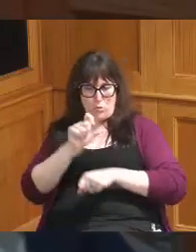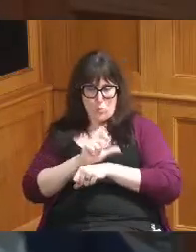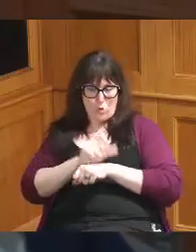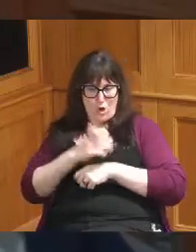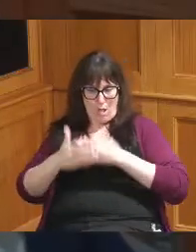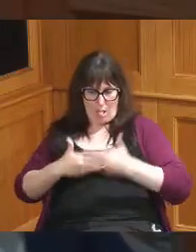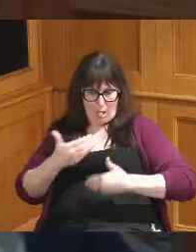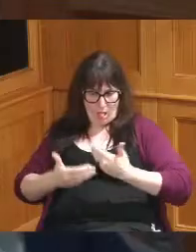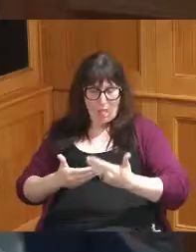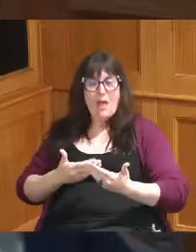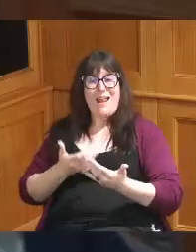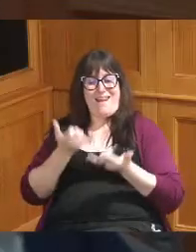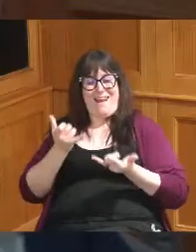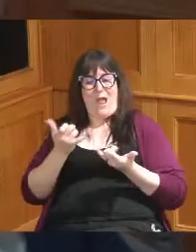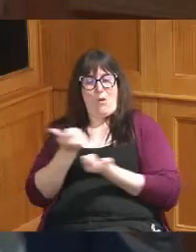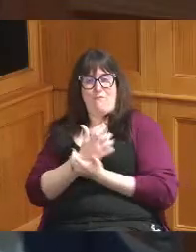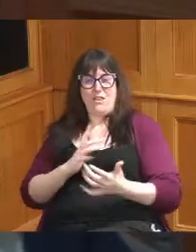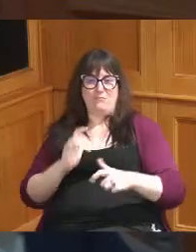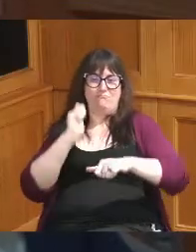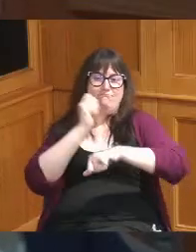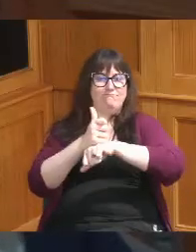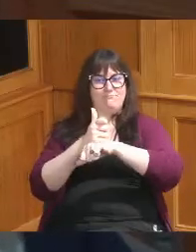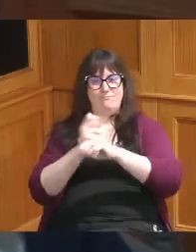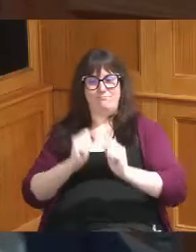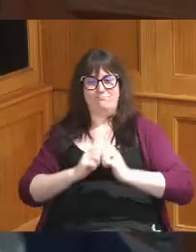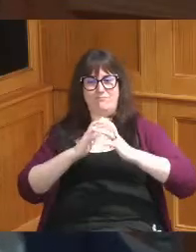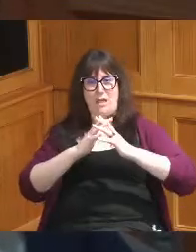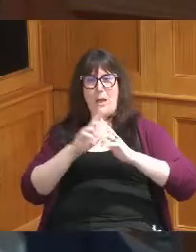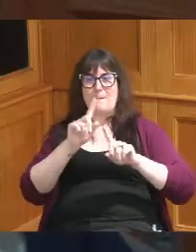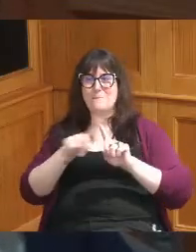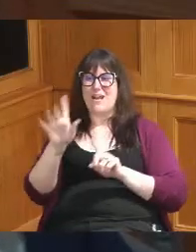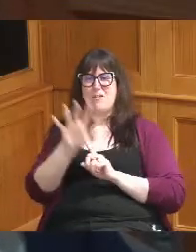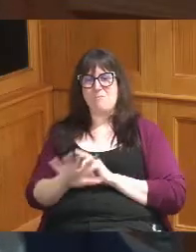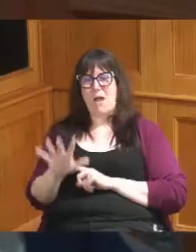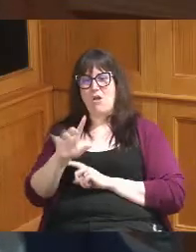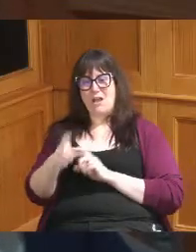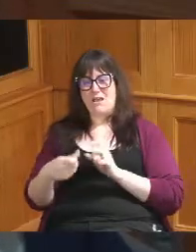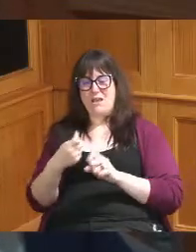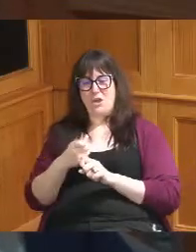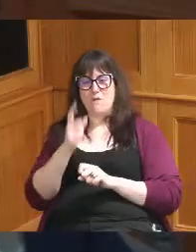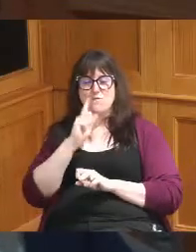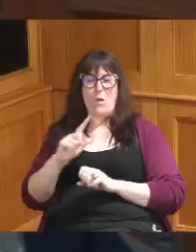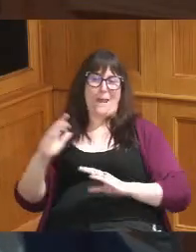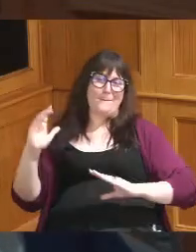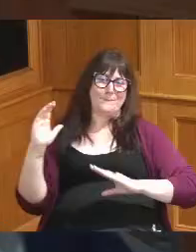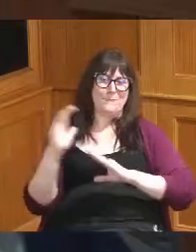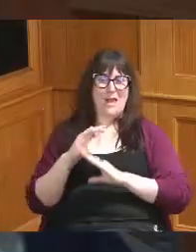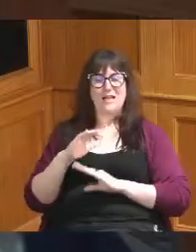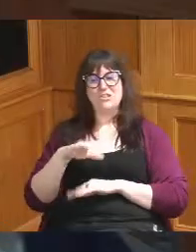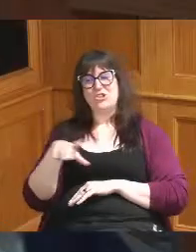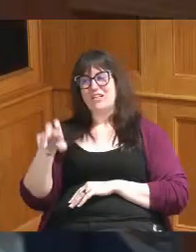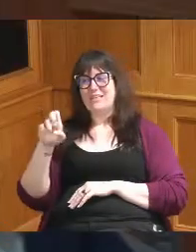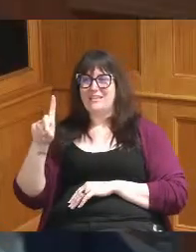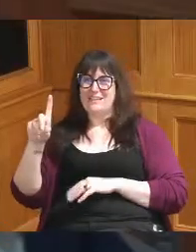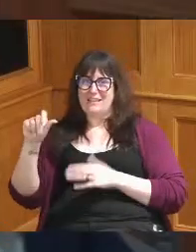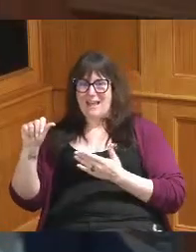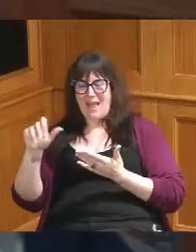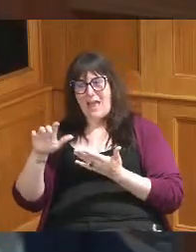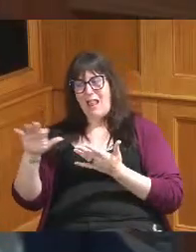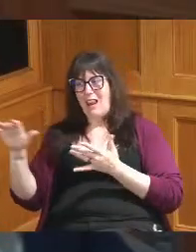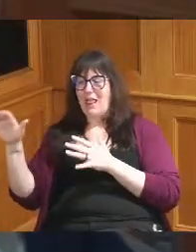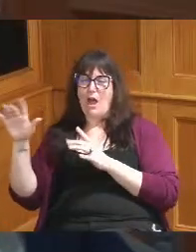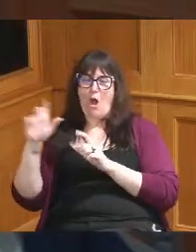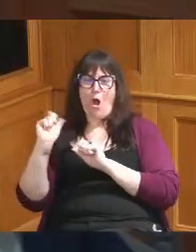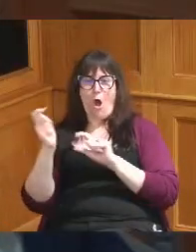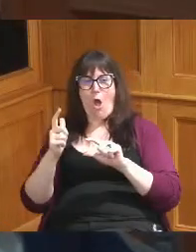lot of that in place now, but it took us about a year to get master service agreements and BAAs and all of